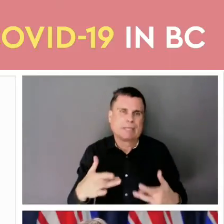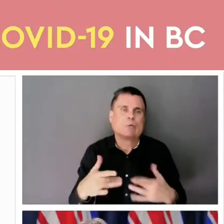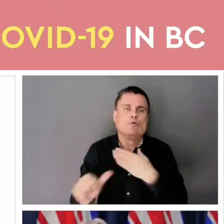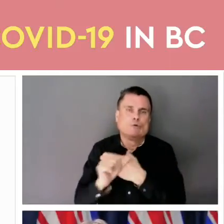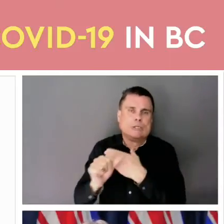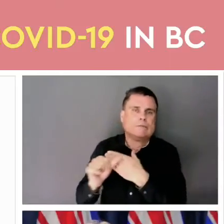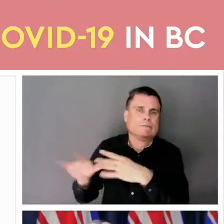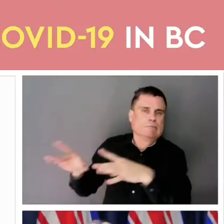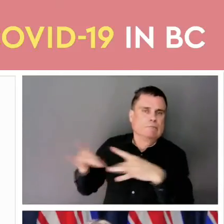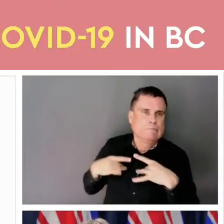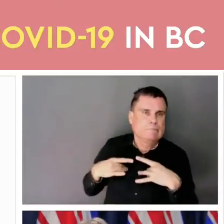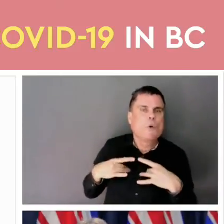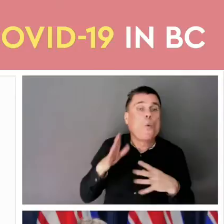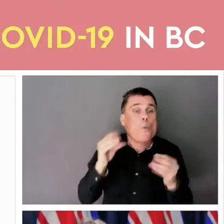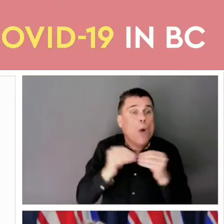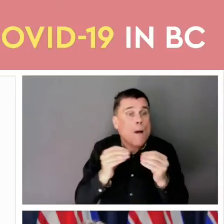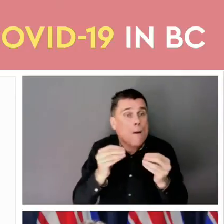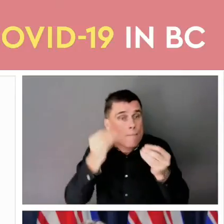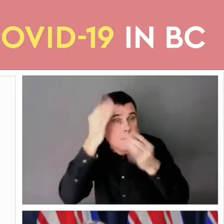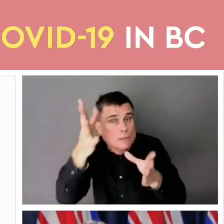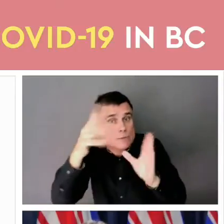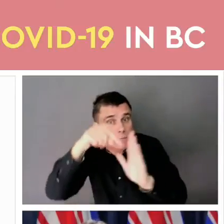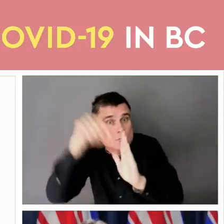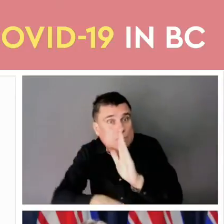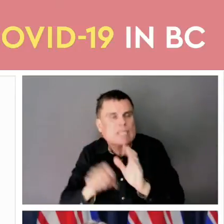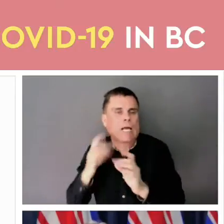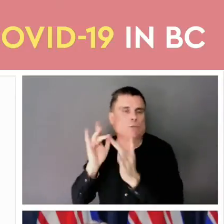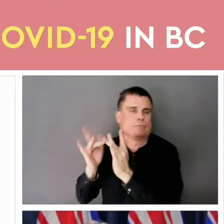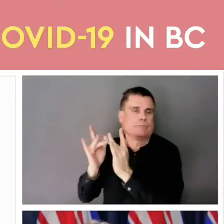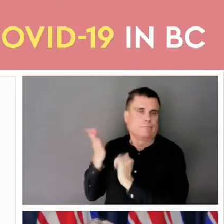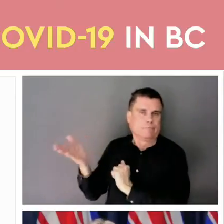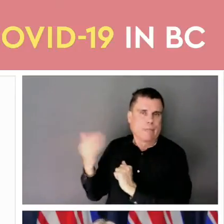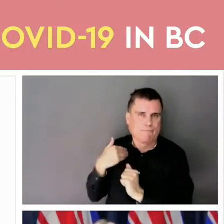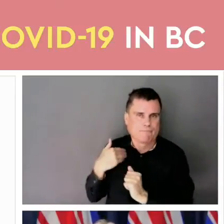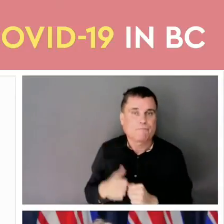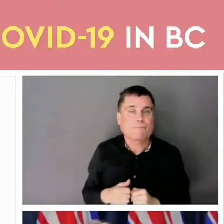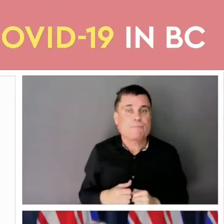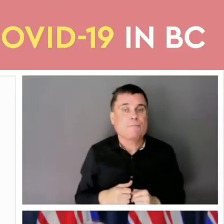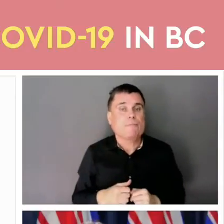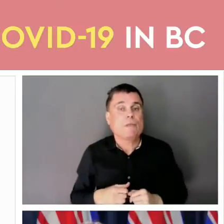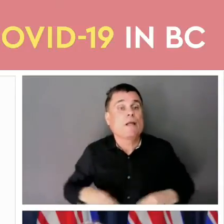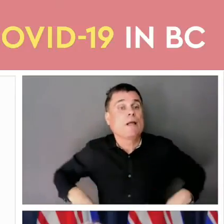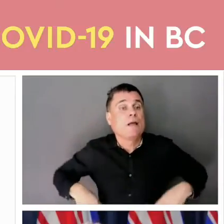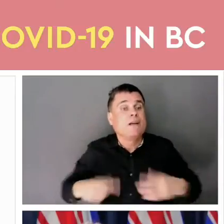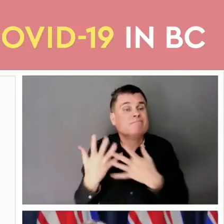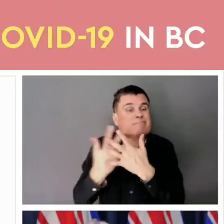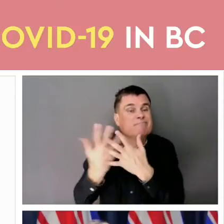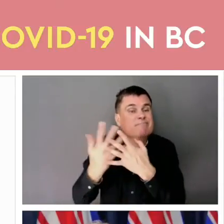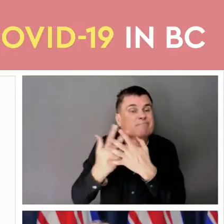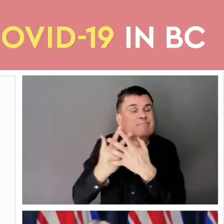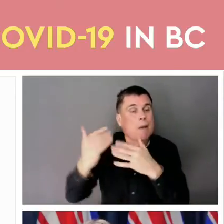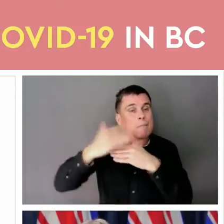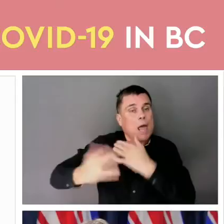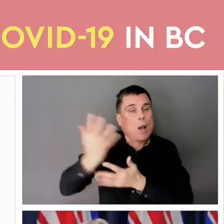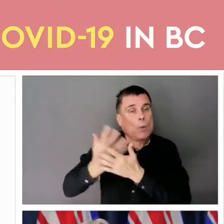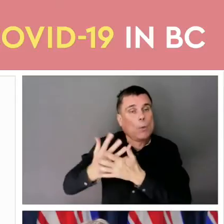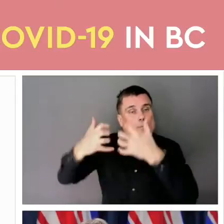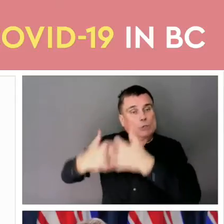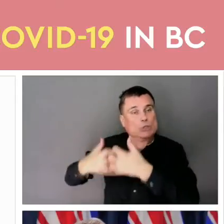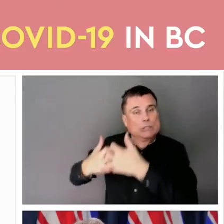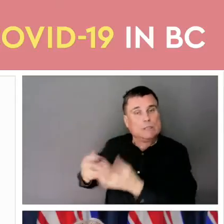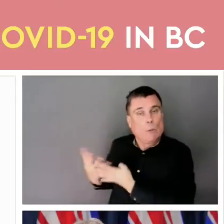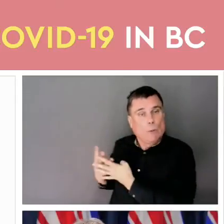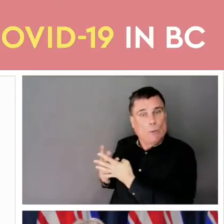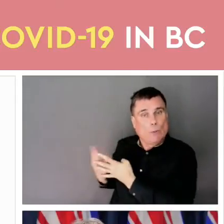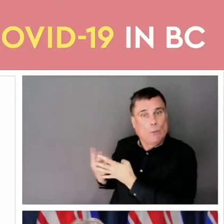or with, you know, pre-dialysis chronic severe kidney disease, stage 5. Women who are pregnant with